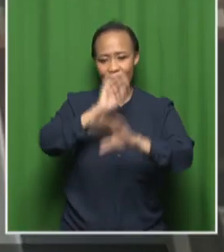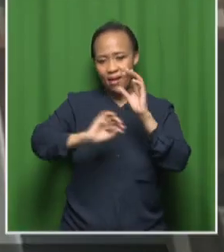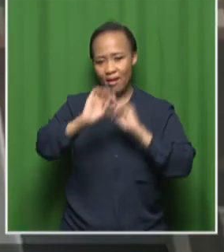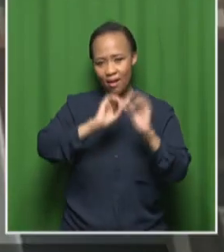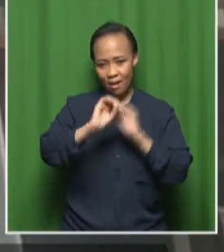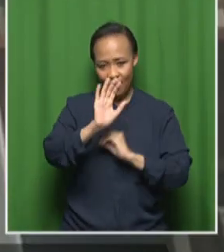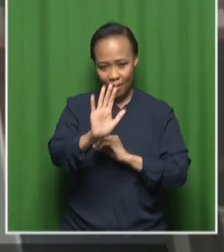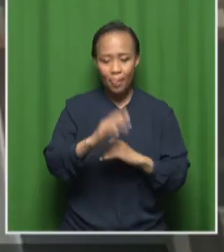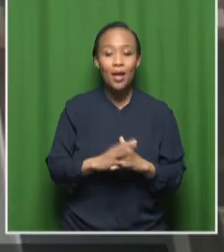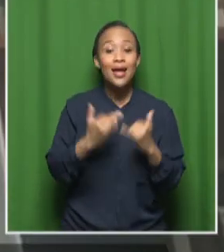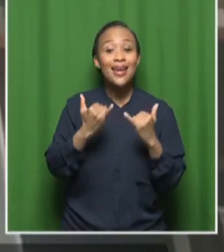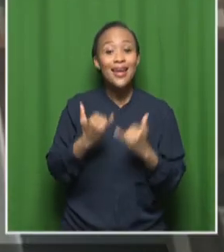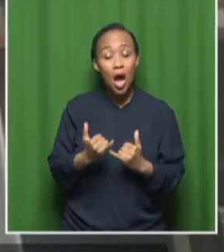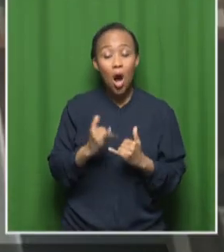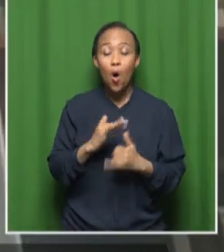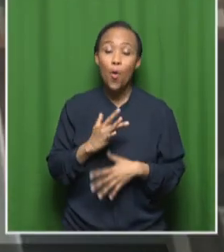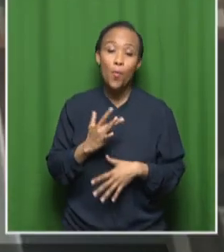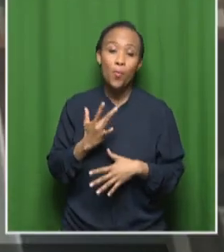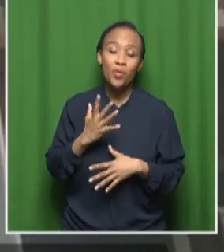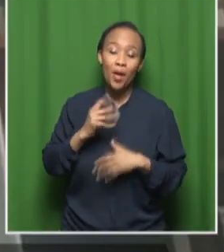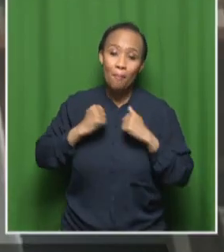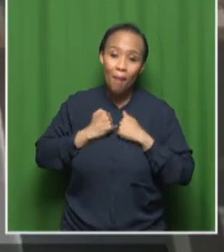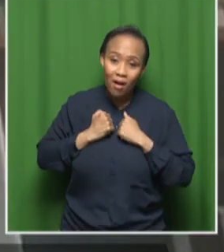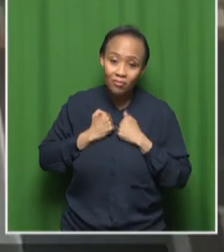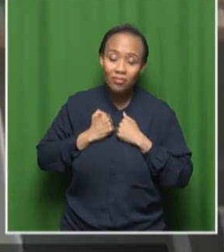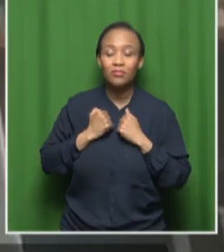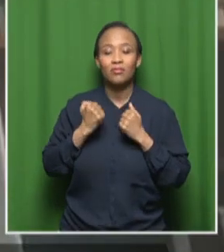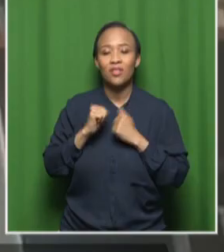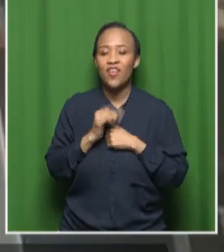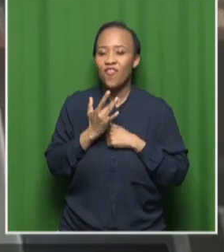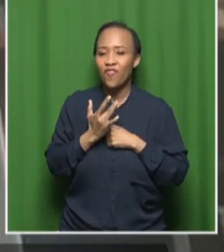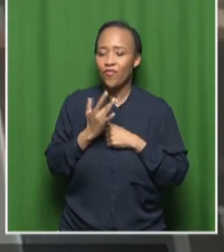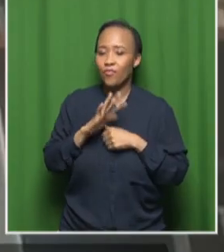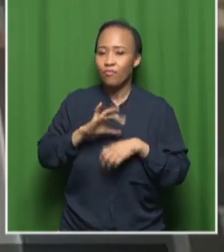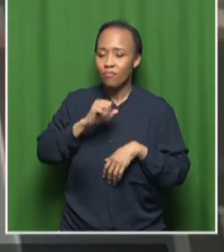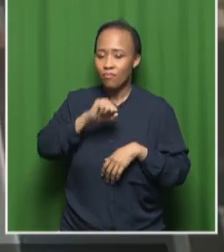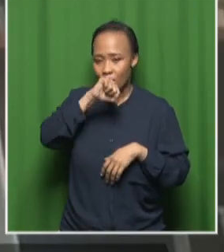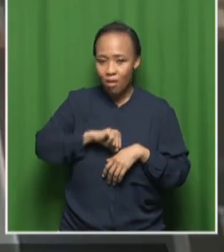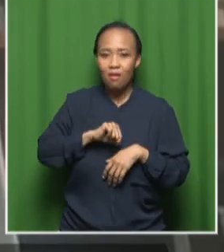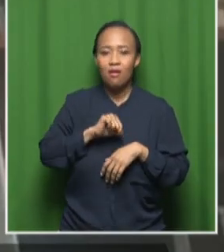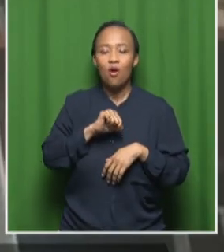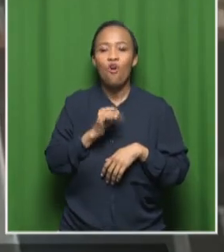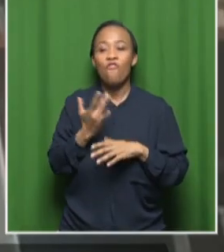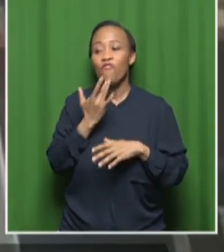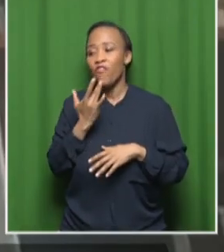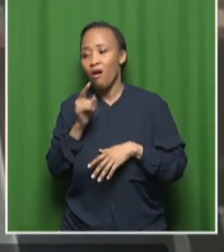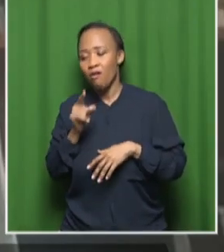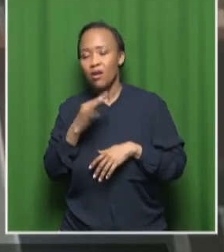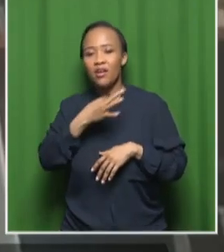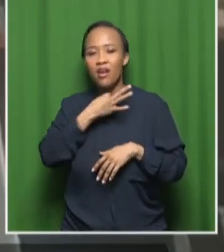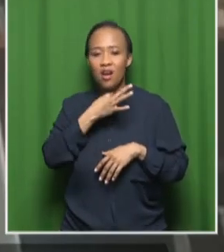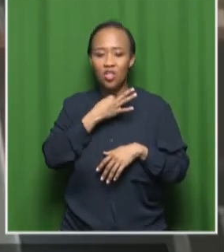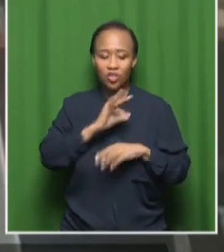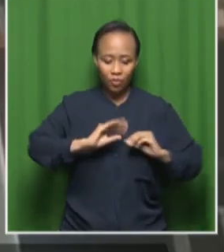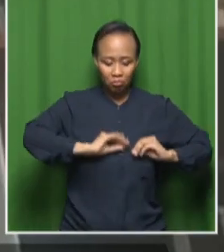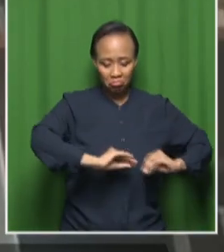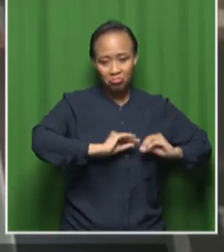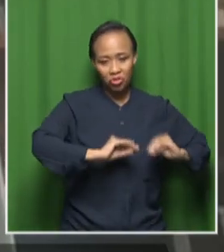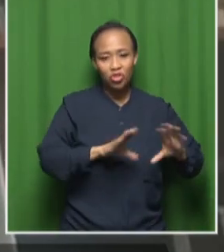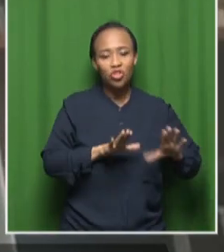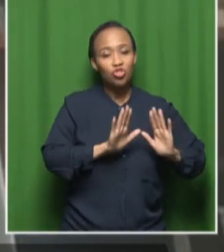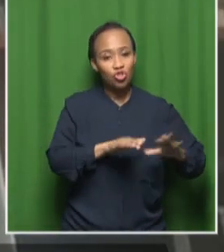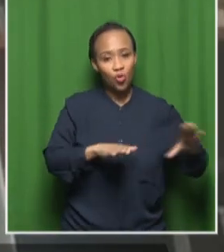therefore, parents do favor English as a medium of learning, despite how difficult and how it may increase the struggle of